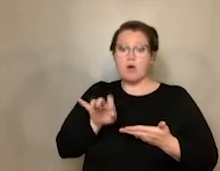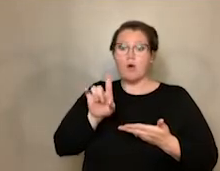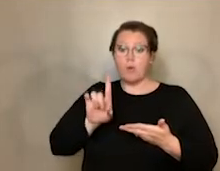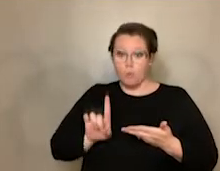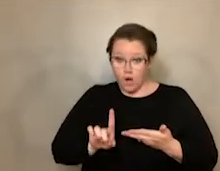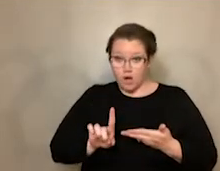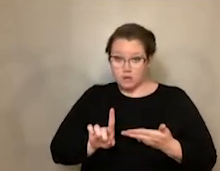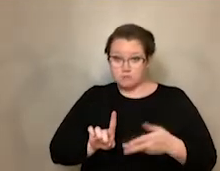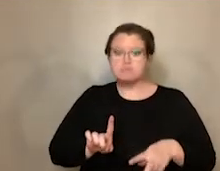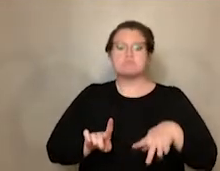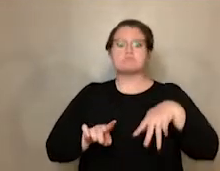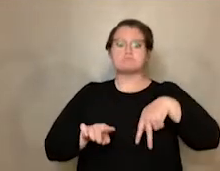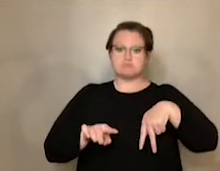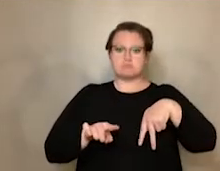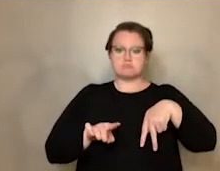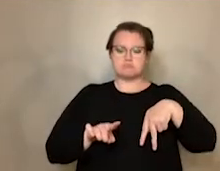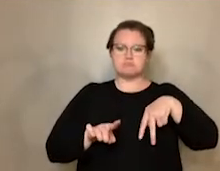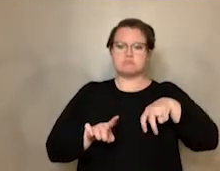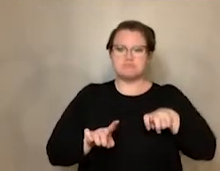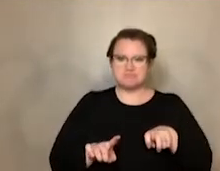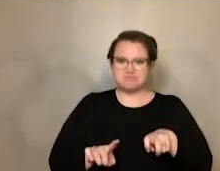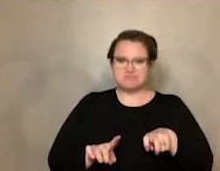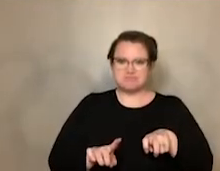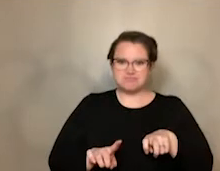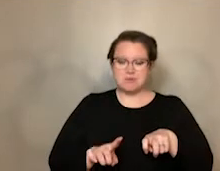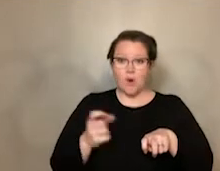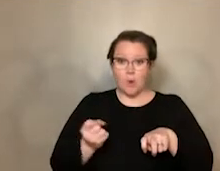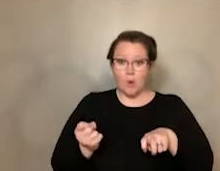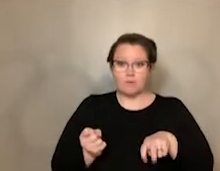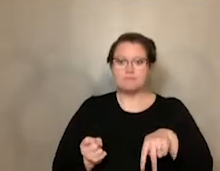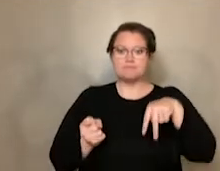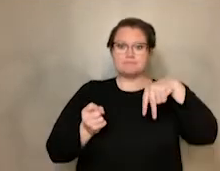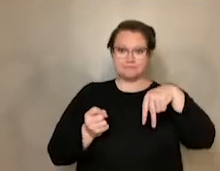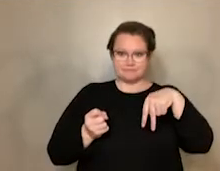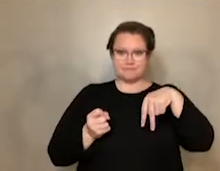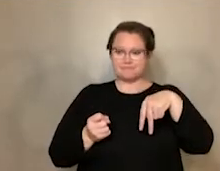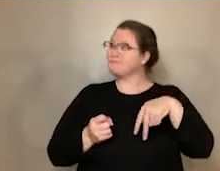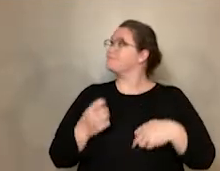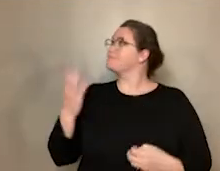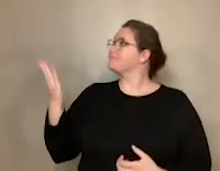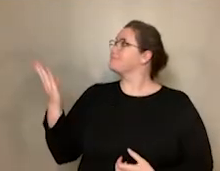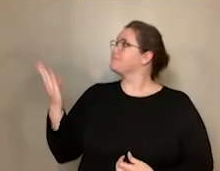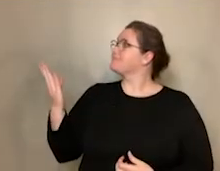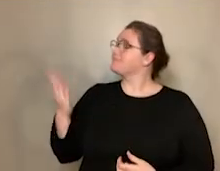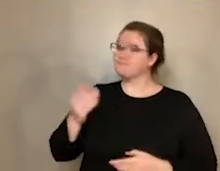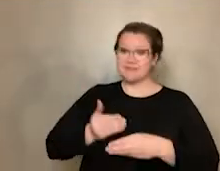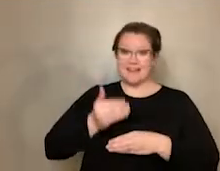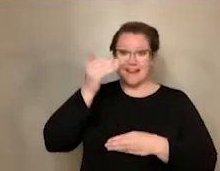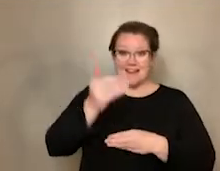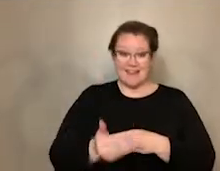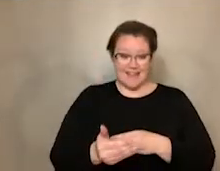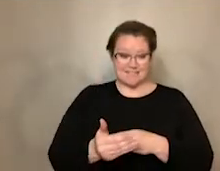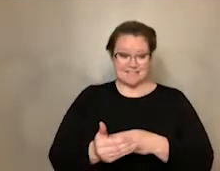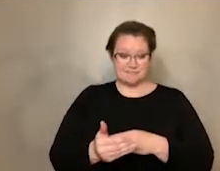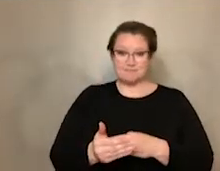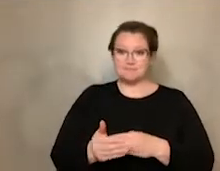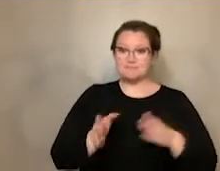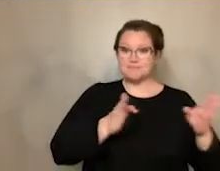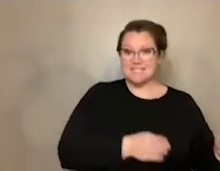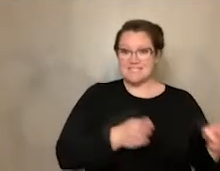up. Down and hold. Come back up. Our next skill will be the side to